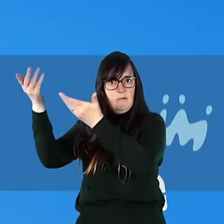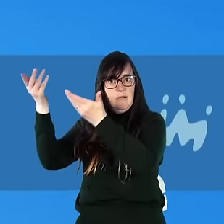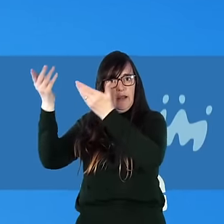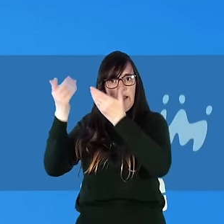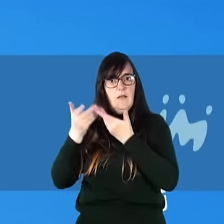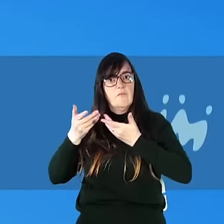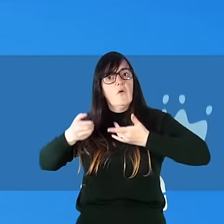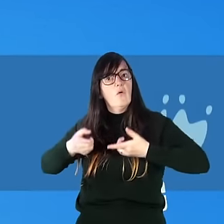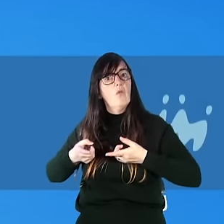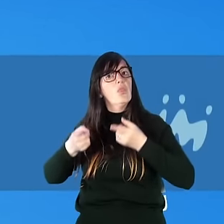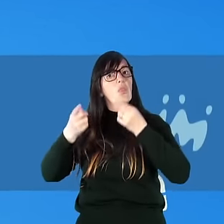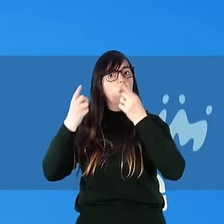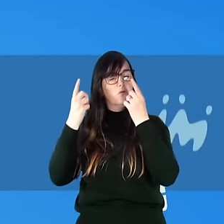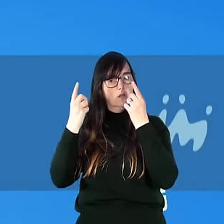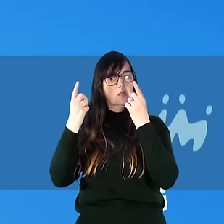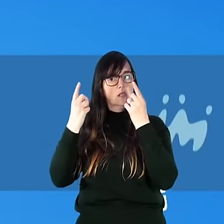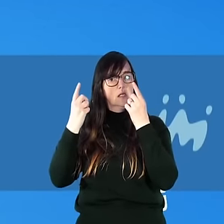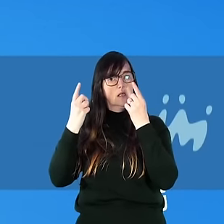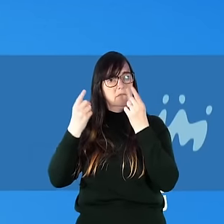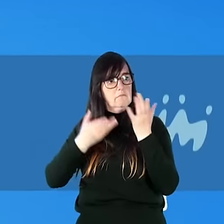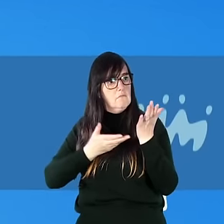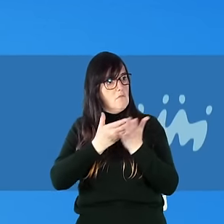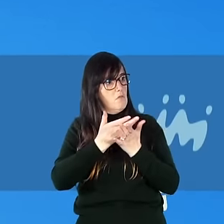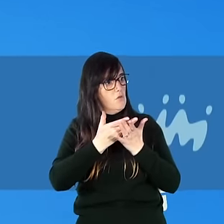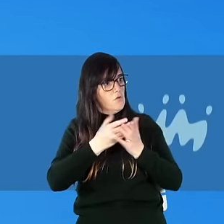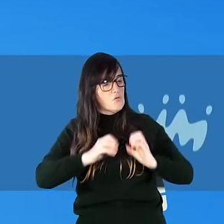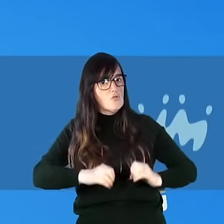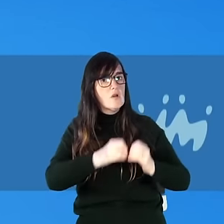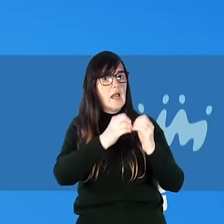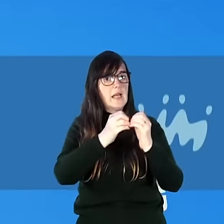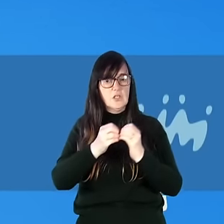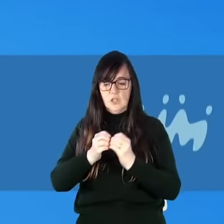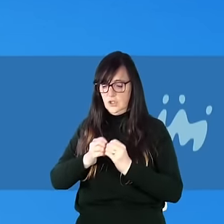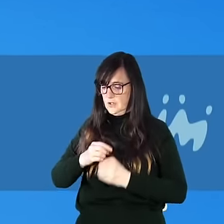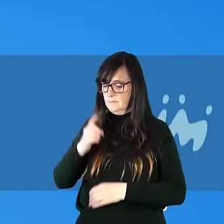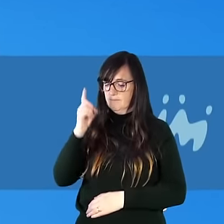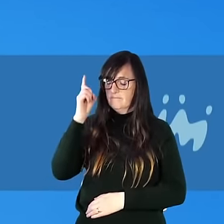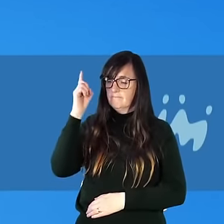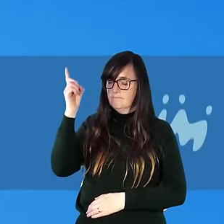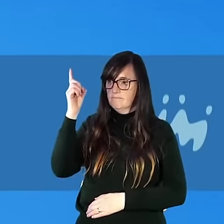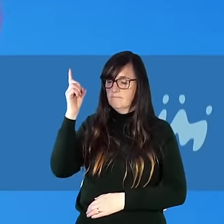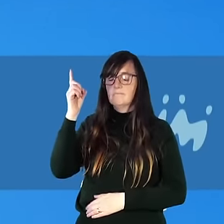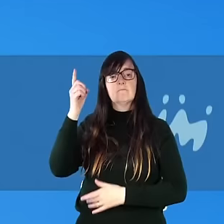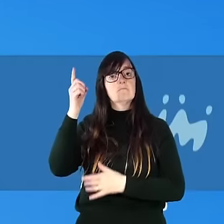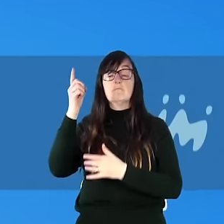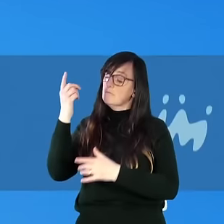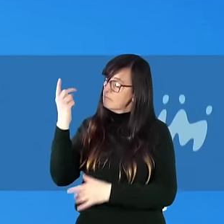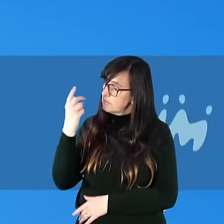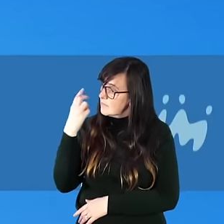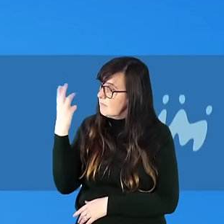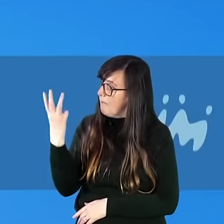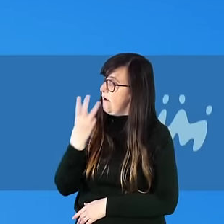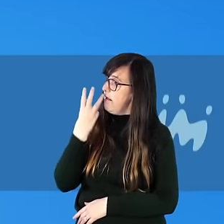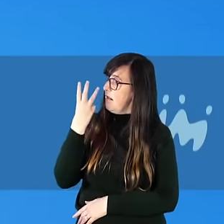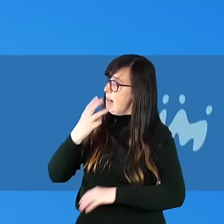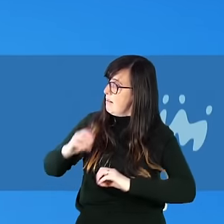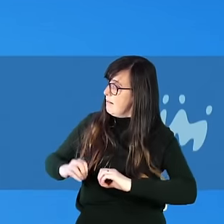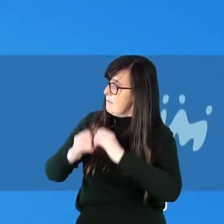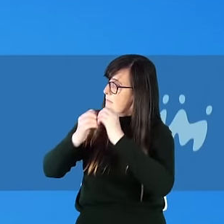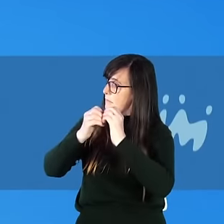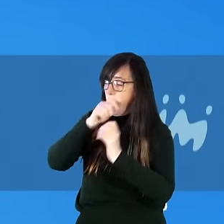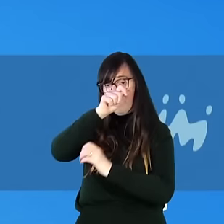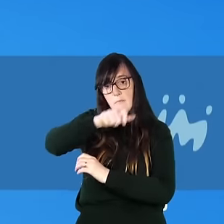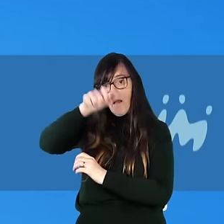creation. So verse 26 says, "Let us make mankind in our image, in our likeness, so that they